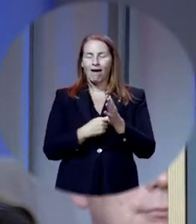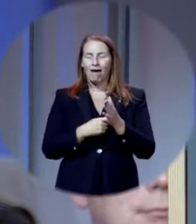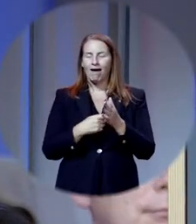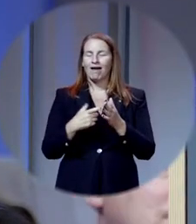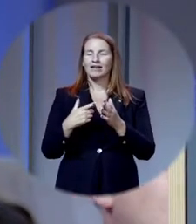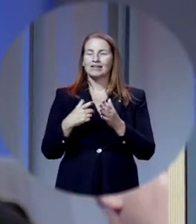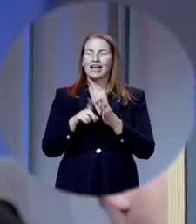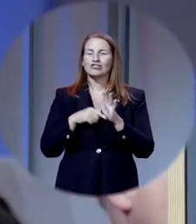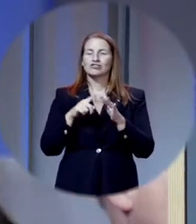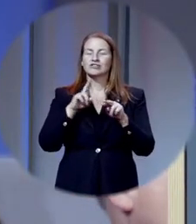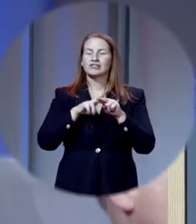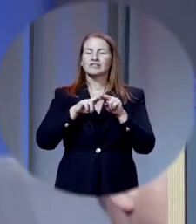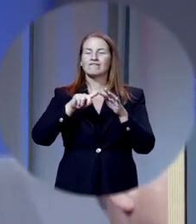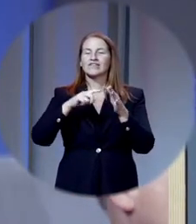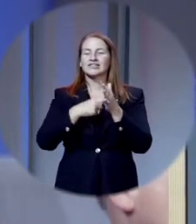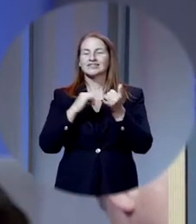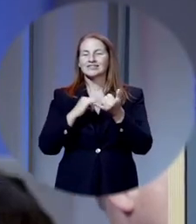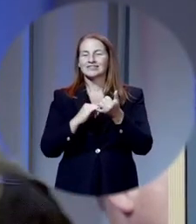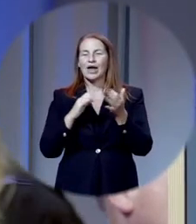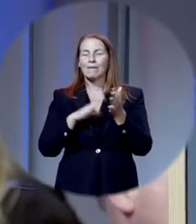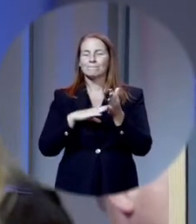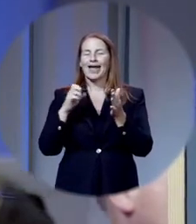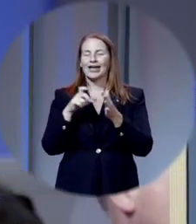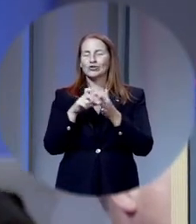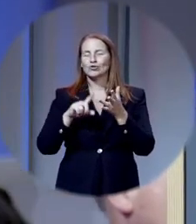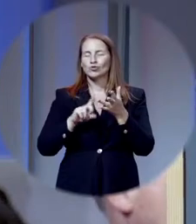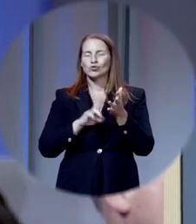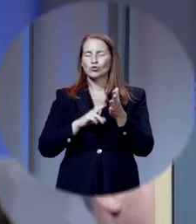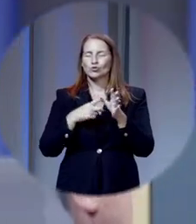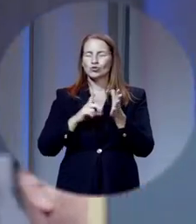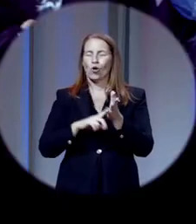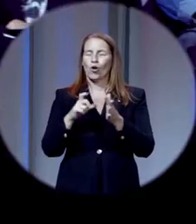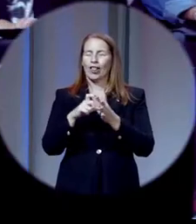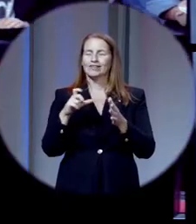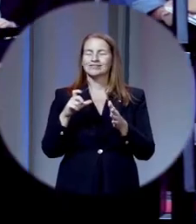of the School of Art and Media, to present the graduands.